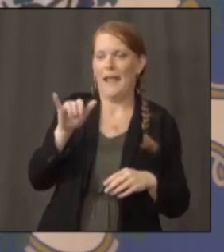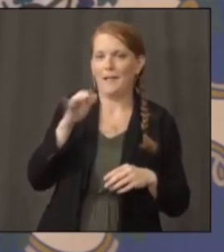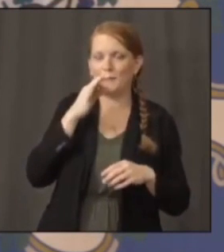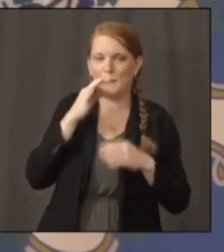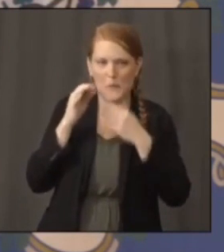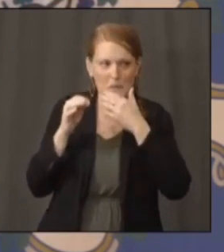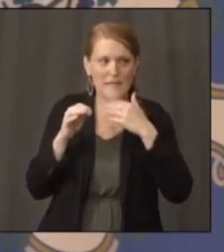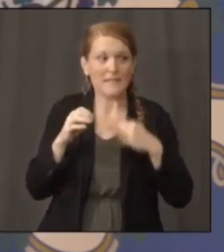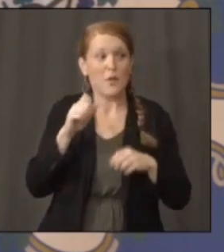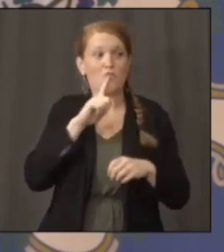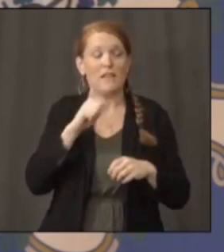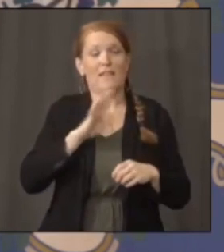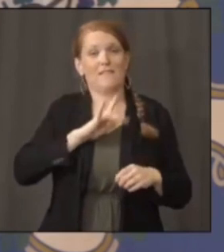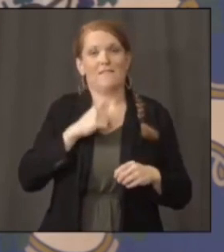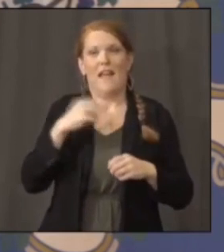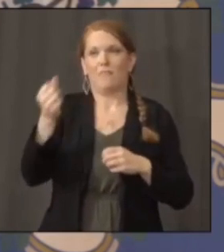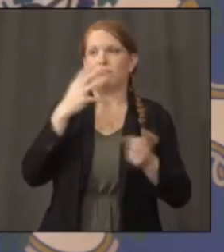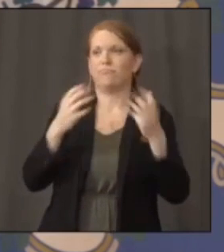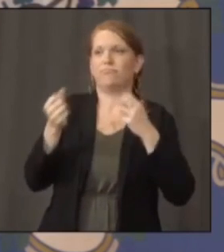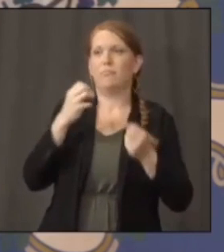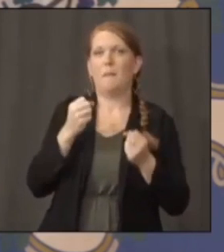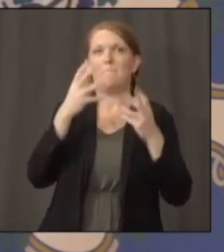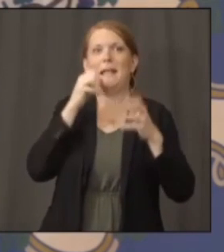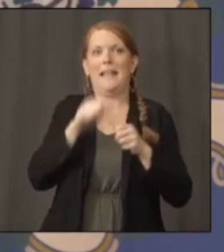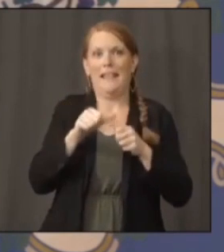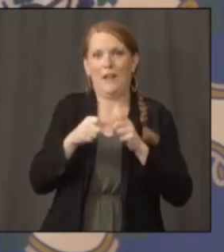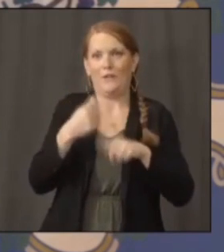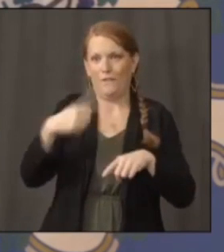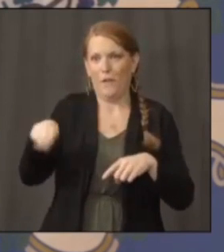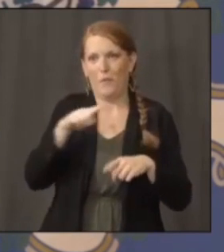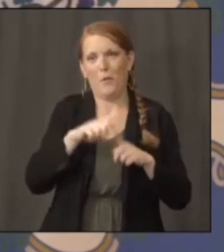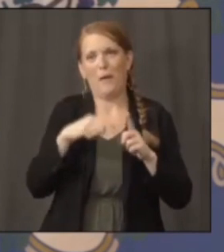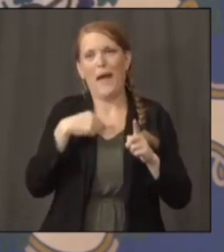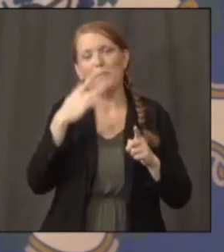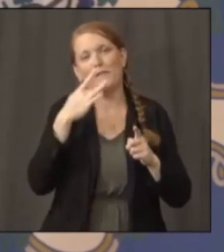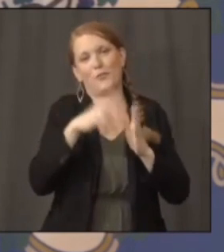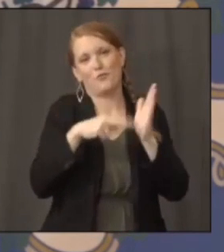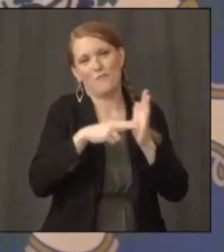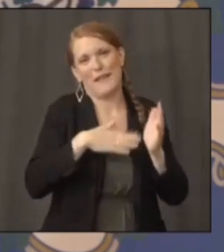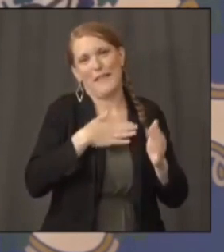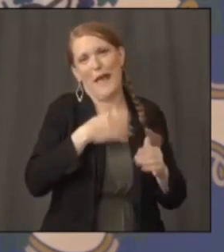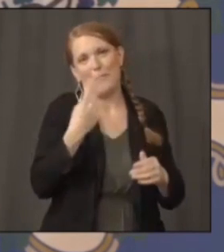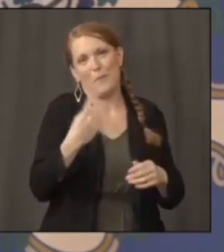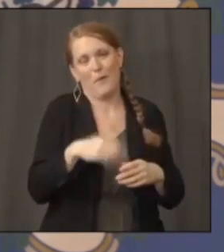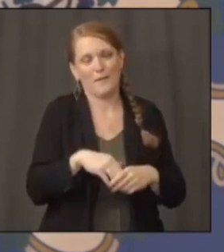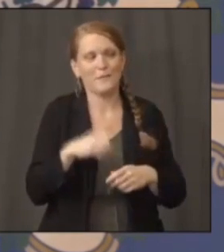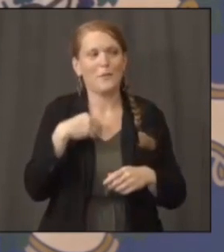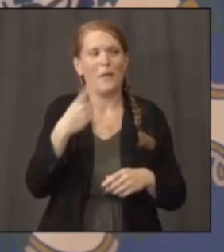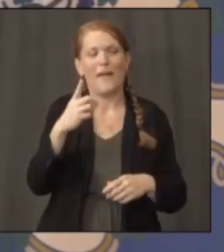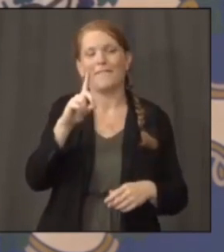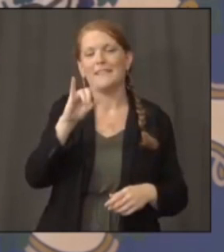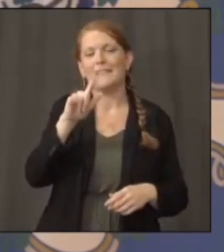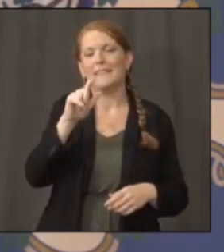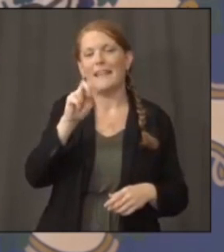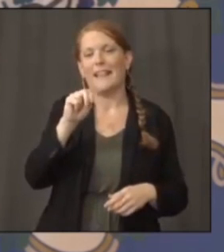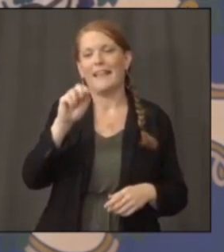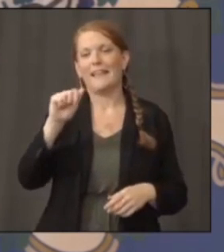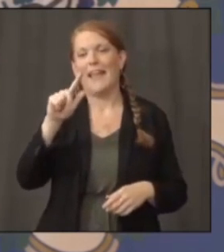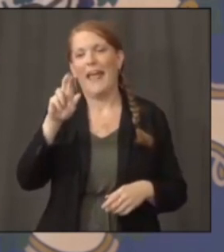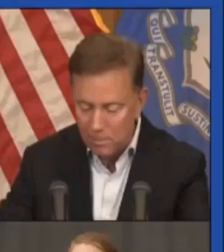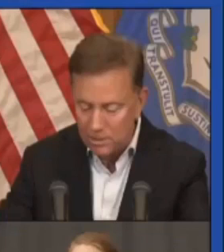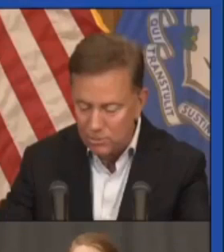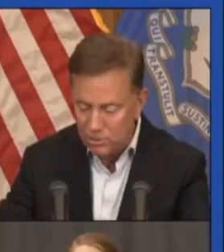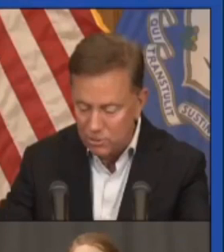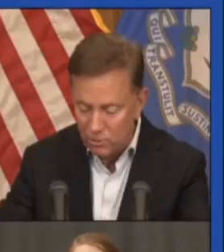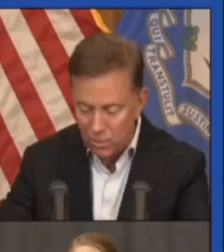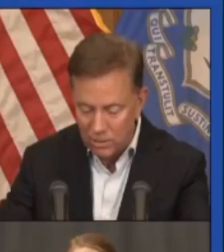from you, and I like to read the happy ones. Here's one from Dylan Albert. Dylan says he's a 4th grader at